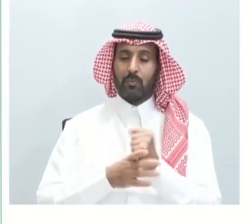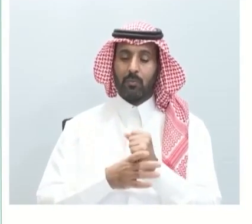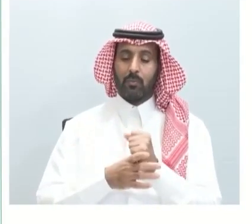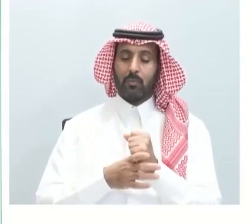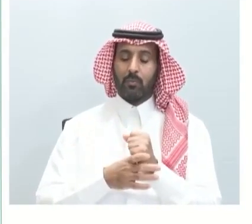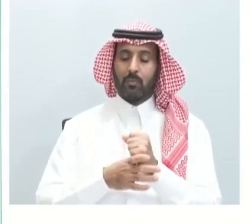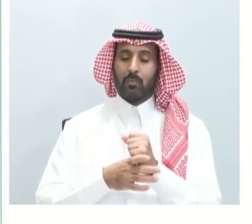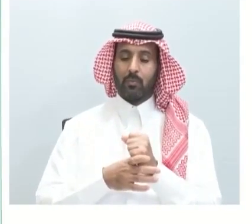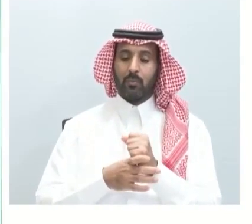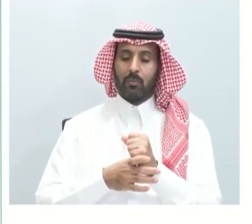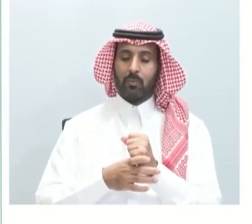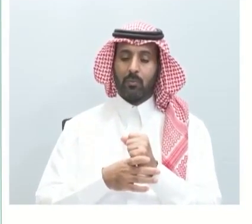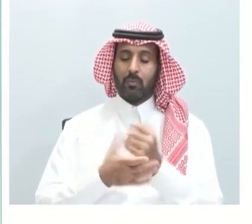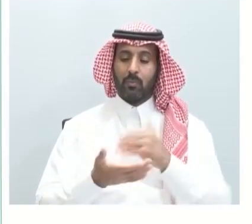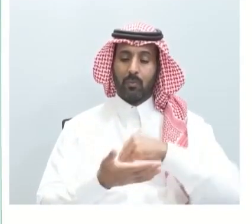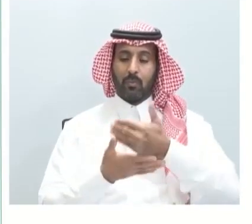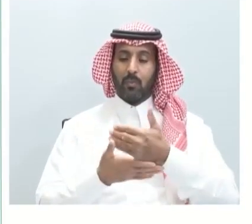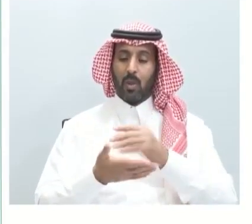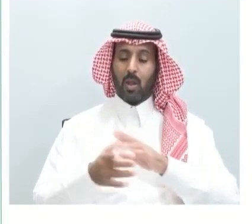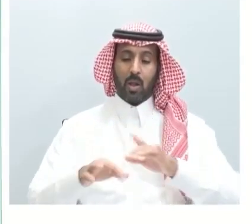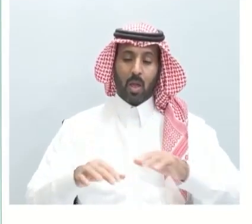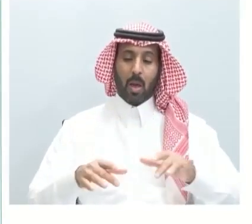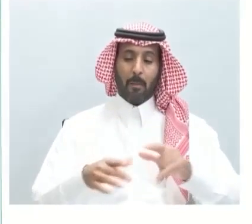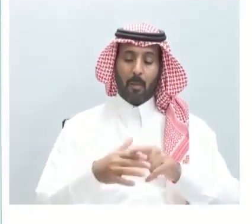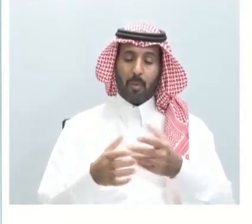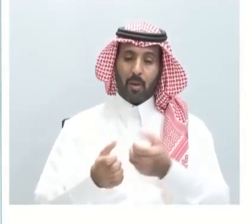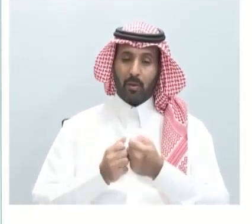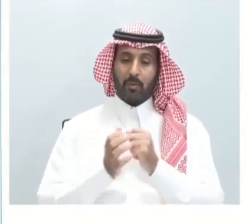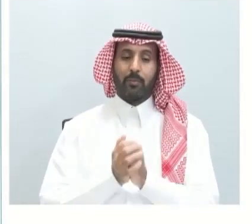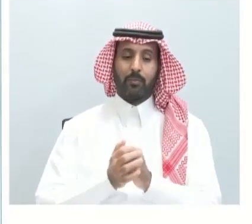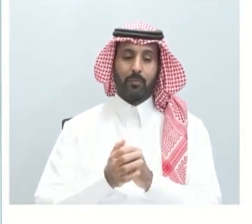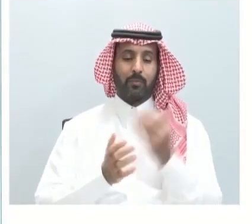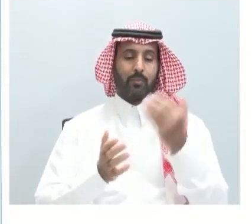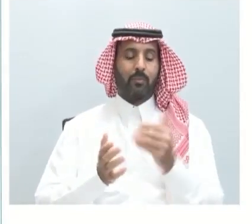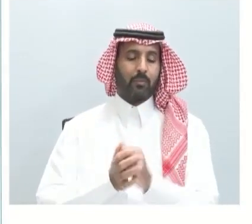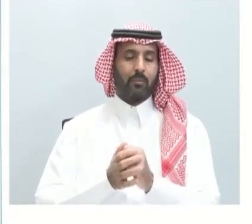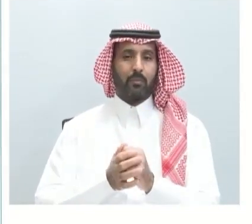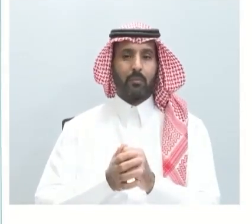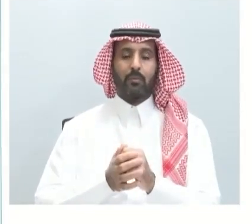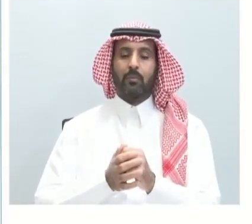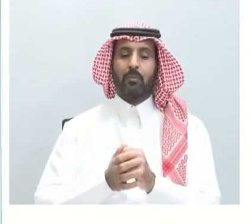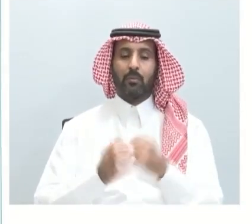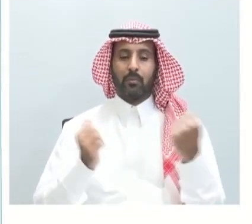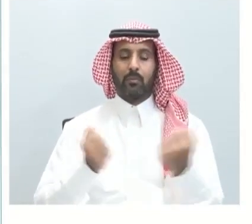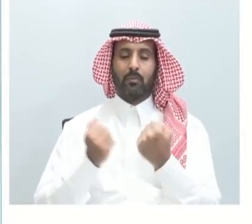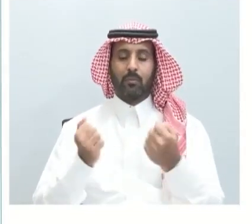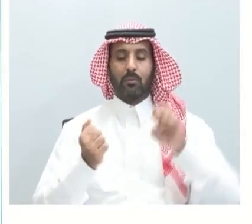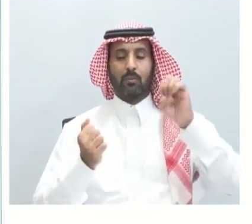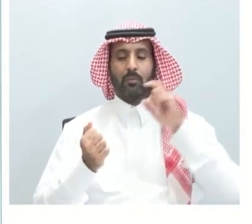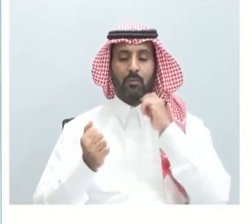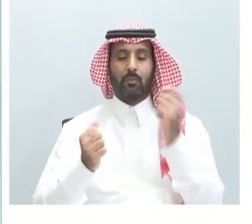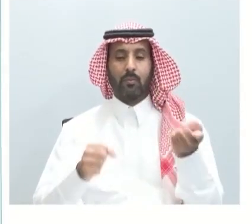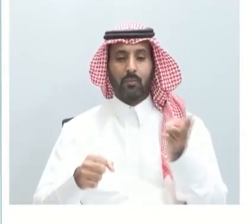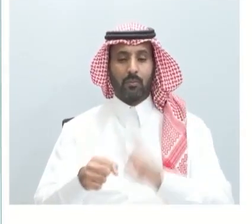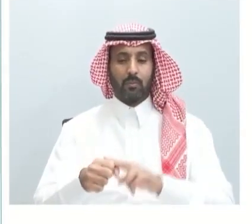The most thoughtful present I've ever received is a laptop. Very good. Exercise E here, rewrite each